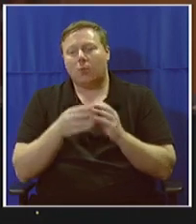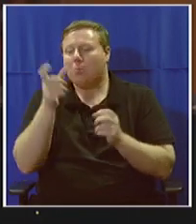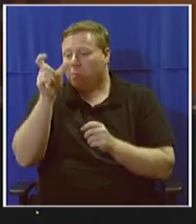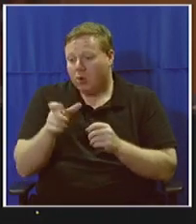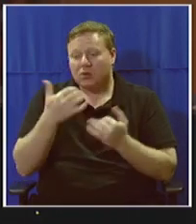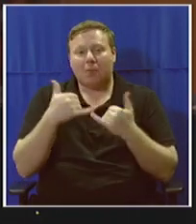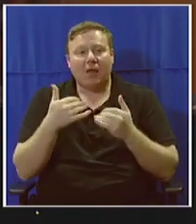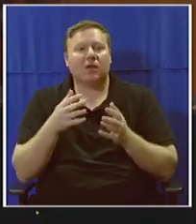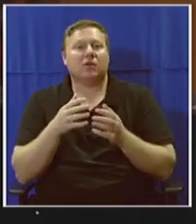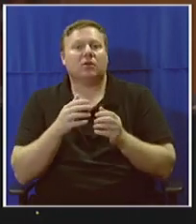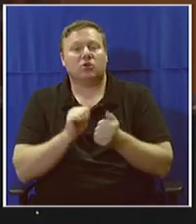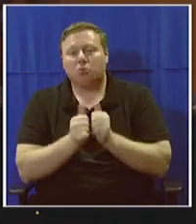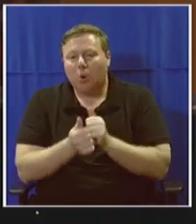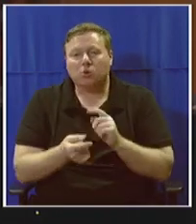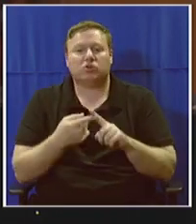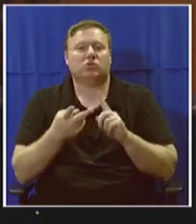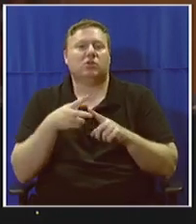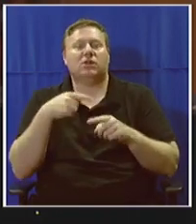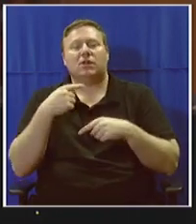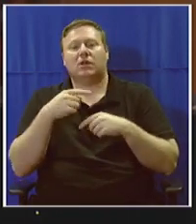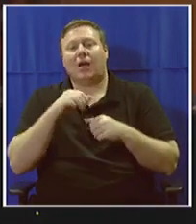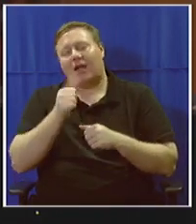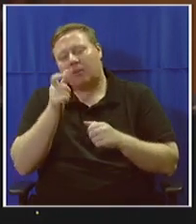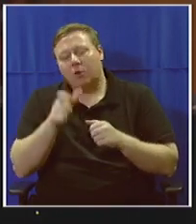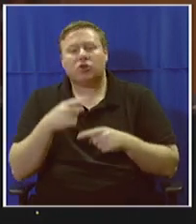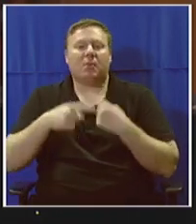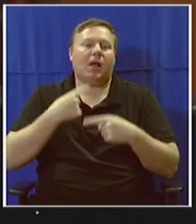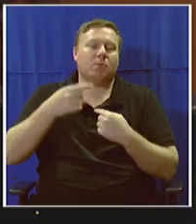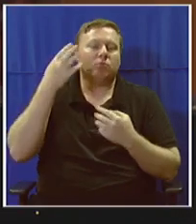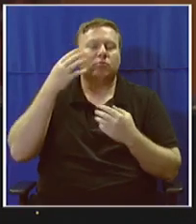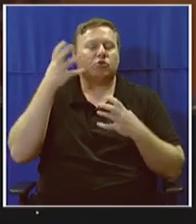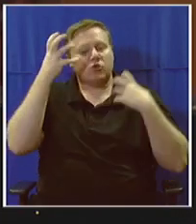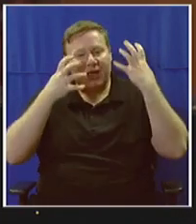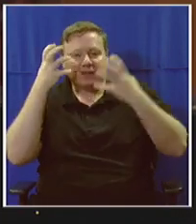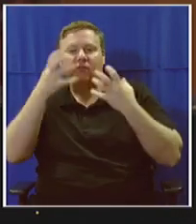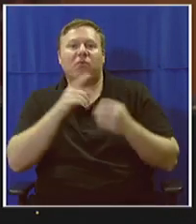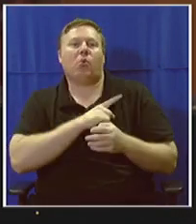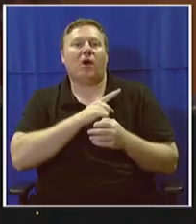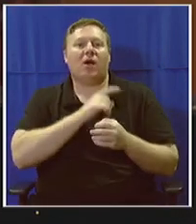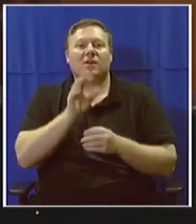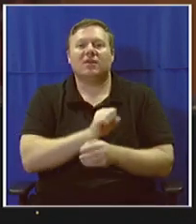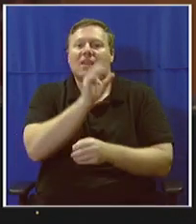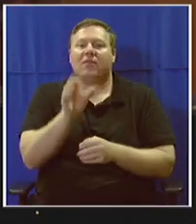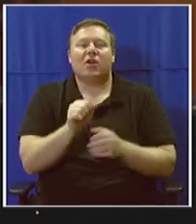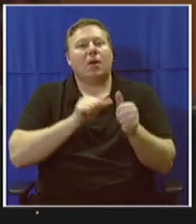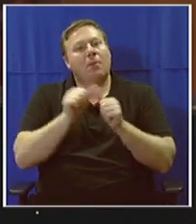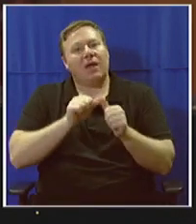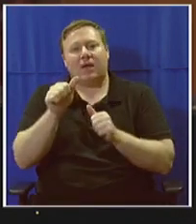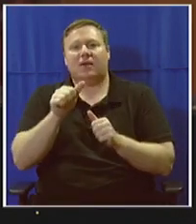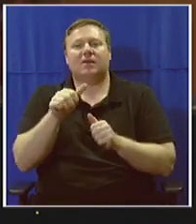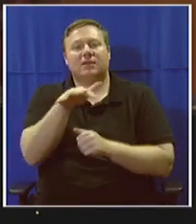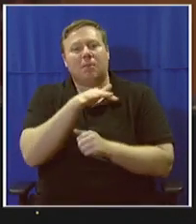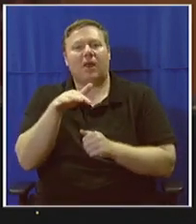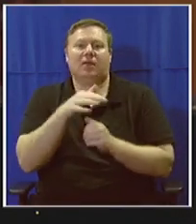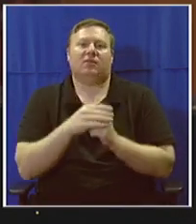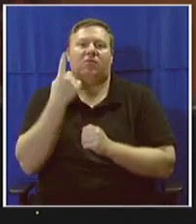sport, somebody becomes creative, because at the end of the day, South Africa will be a better place if all of us,